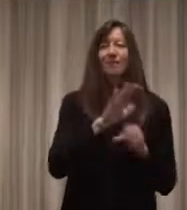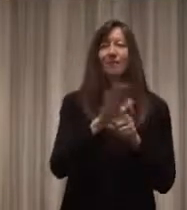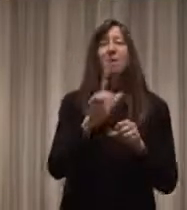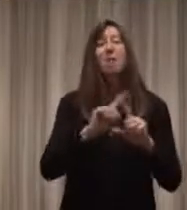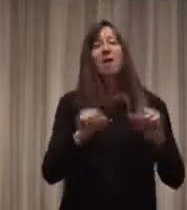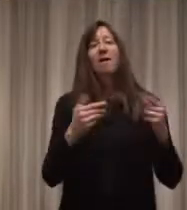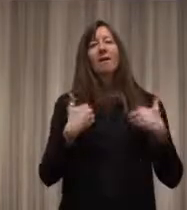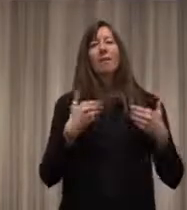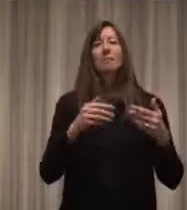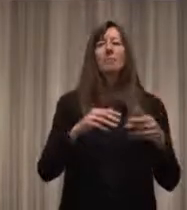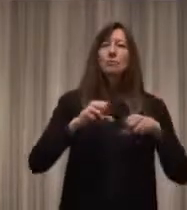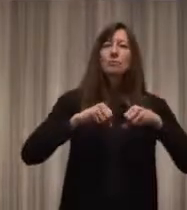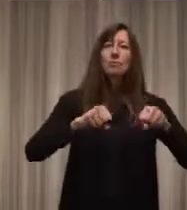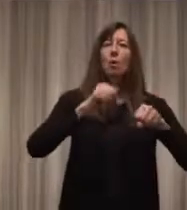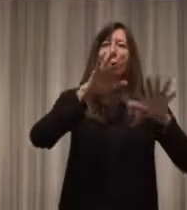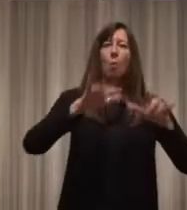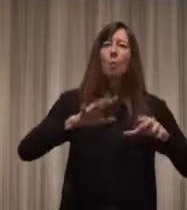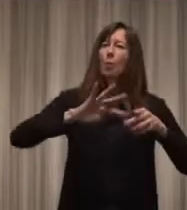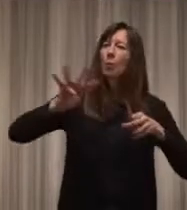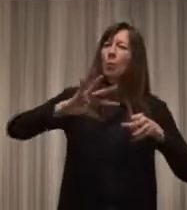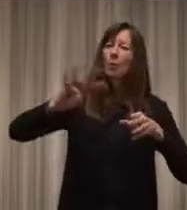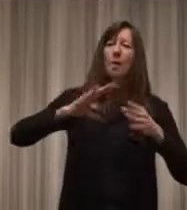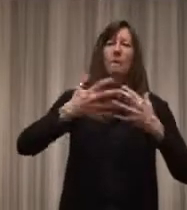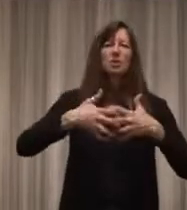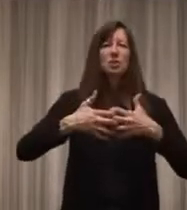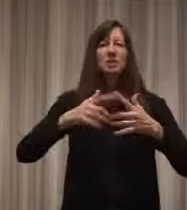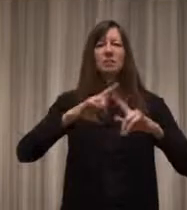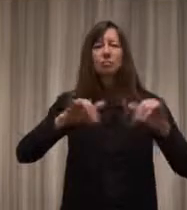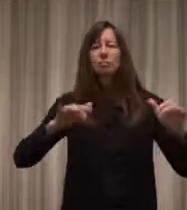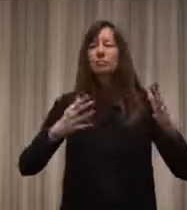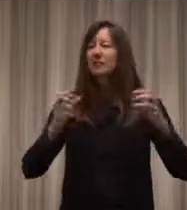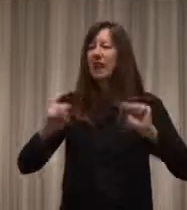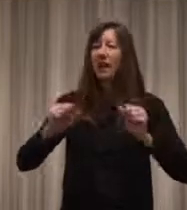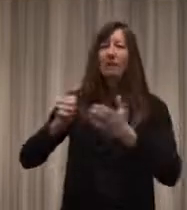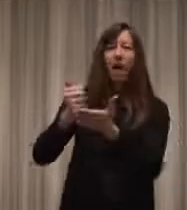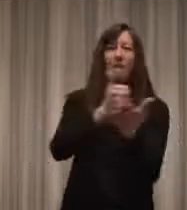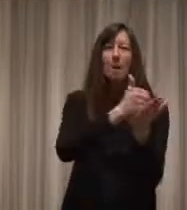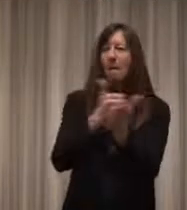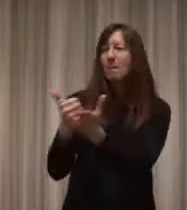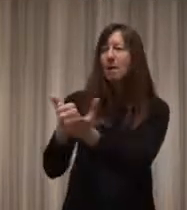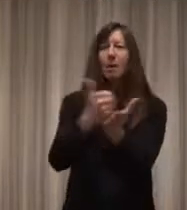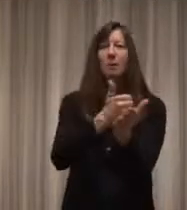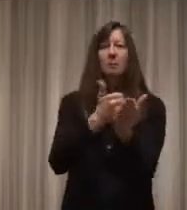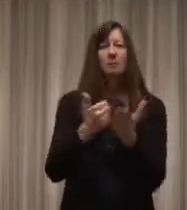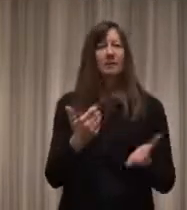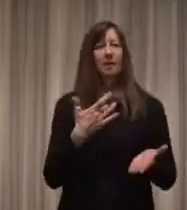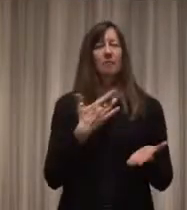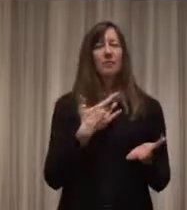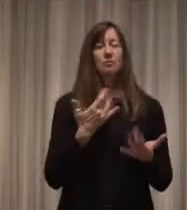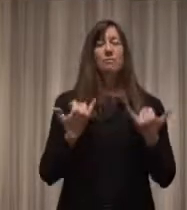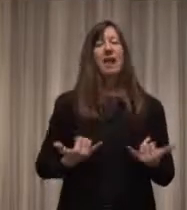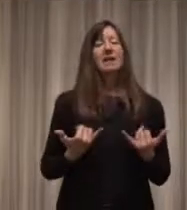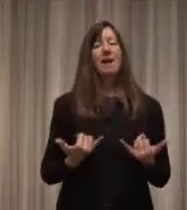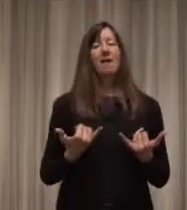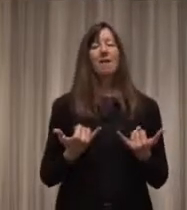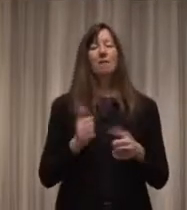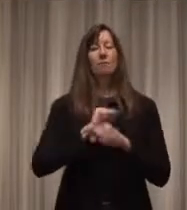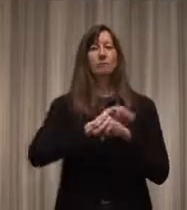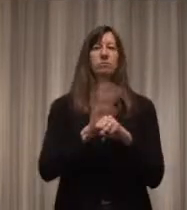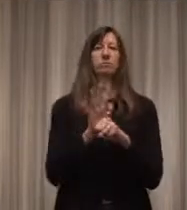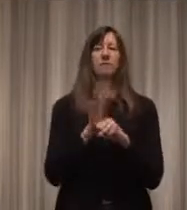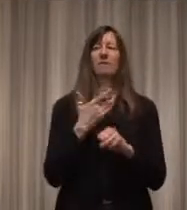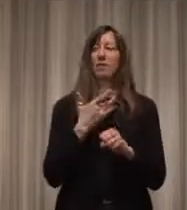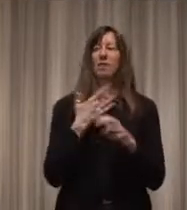things that each of us can do, even in the midst of a period where it feels like a lot is not in our control. Those are the small things each of us can